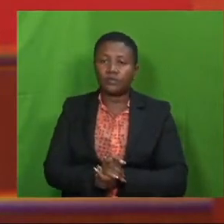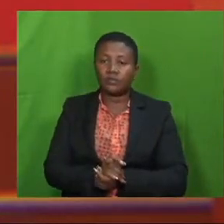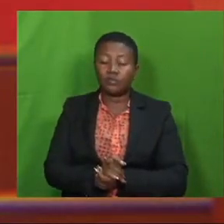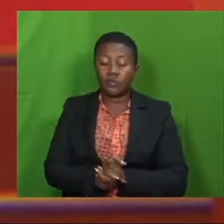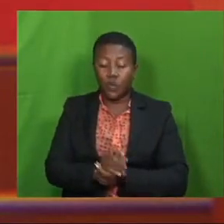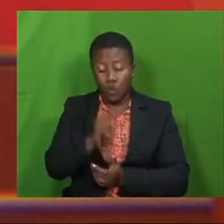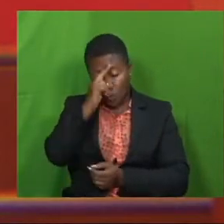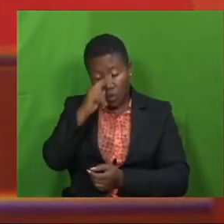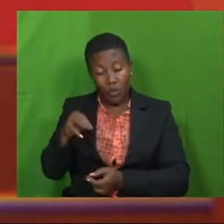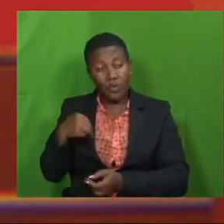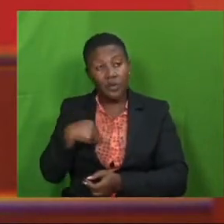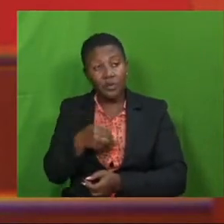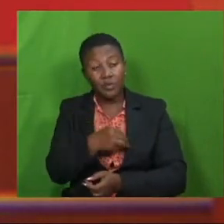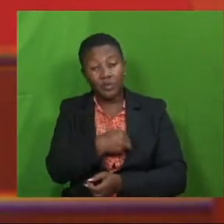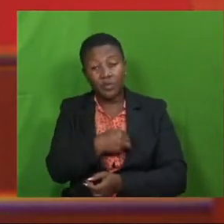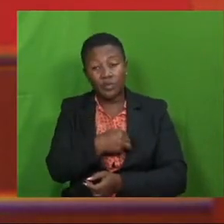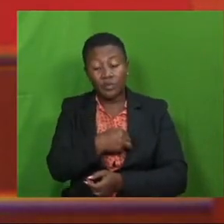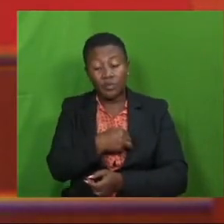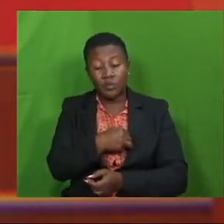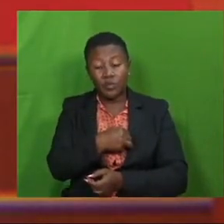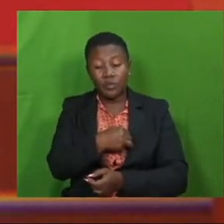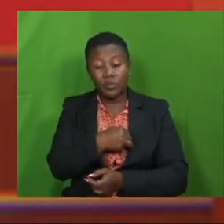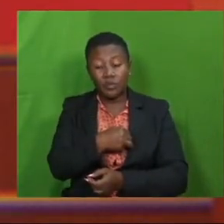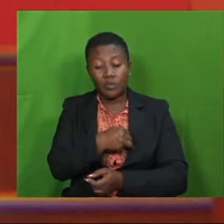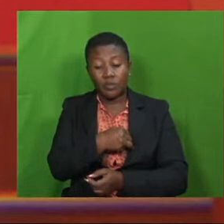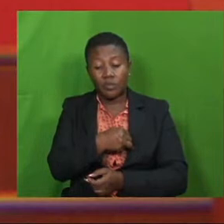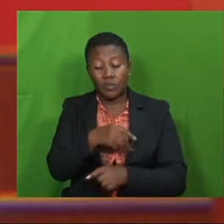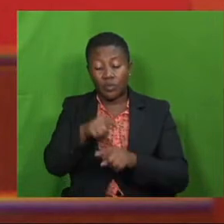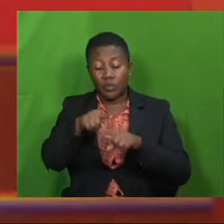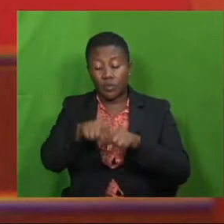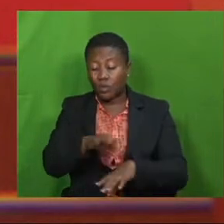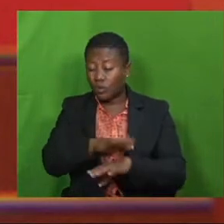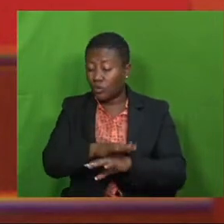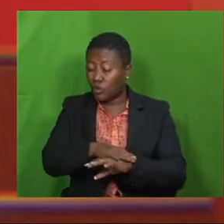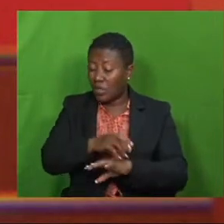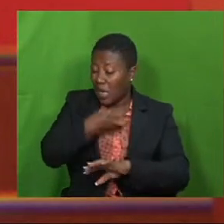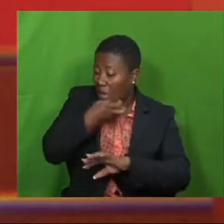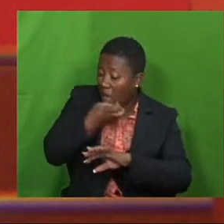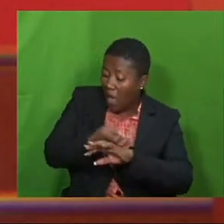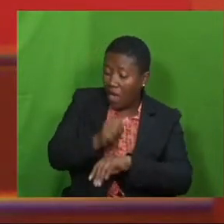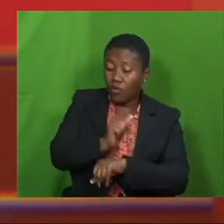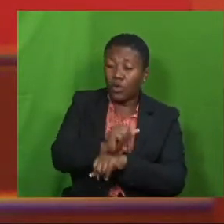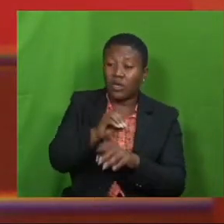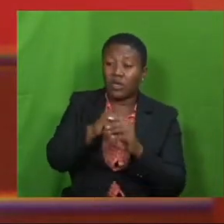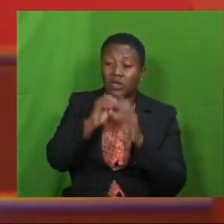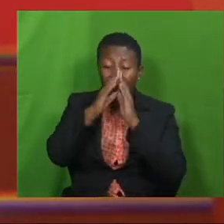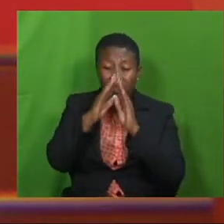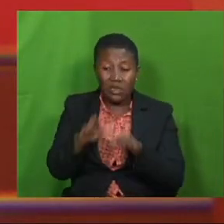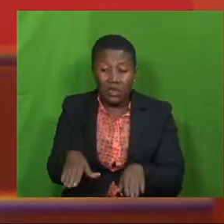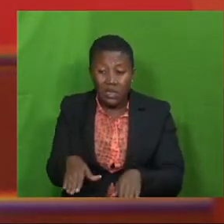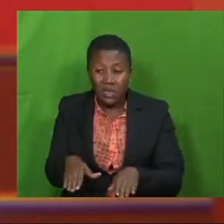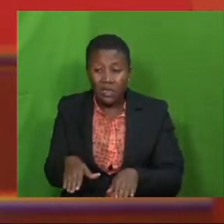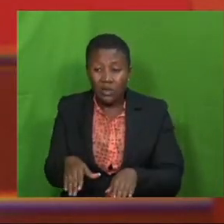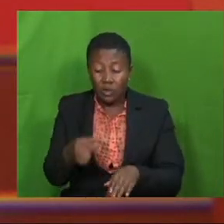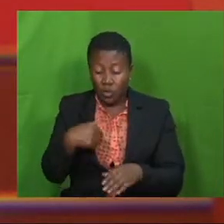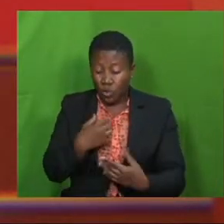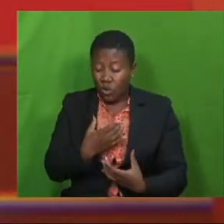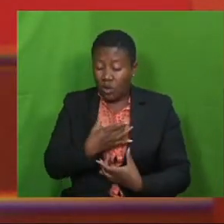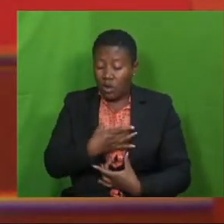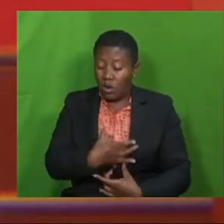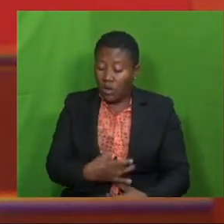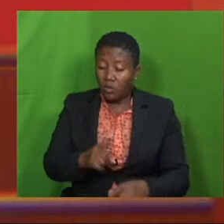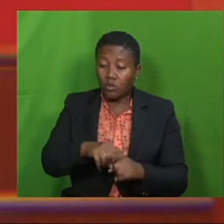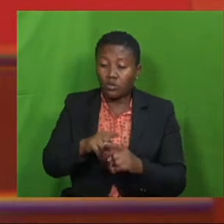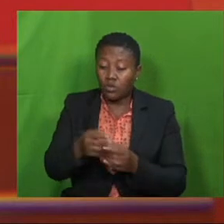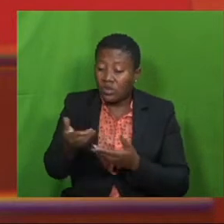Honorable members, despite the hard work and dedication of the House in its quest to serve the good people of